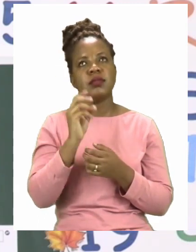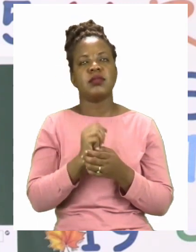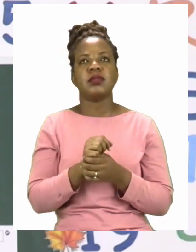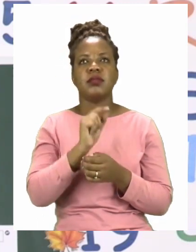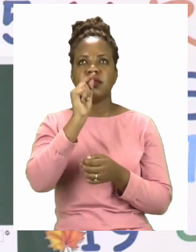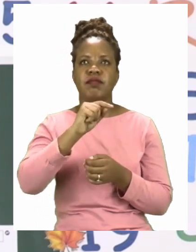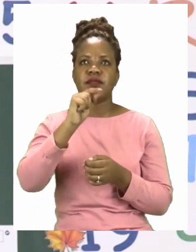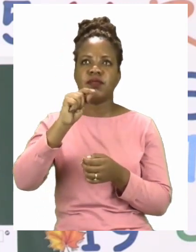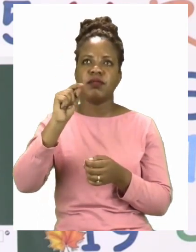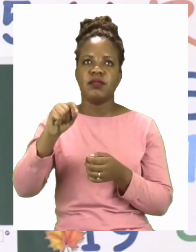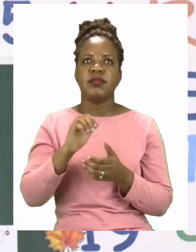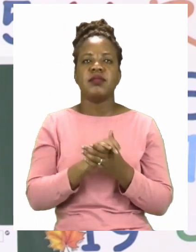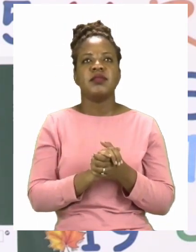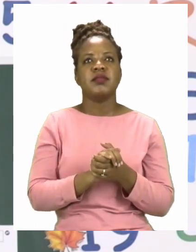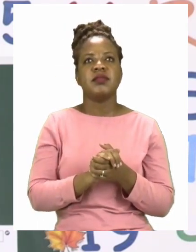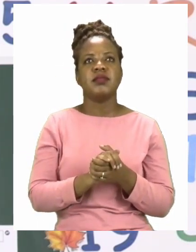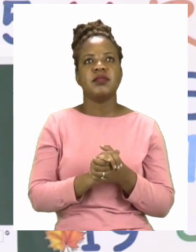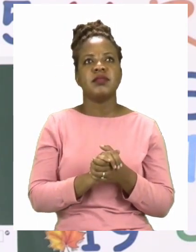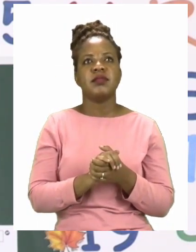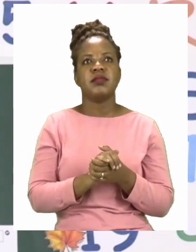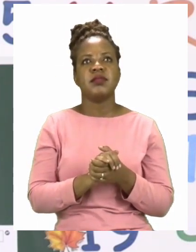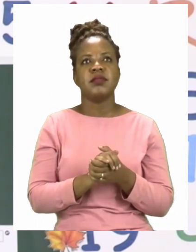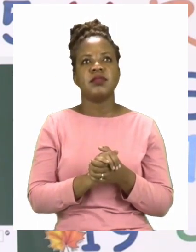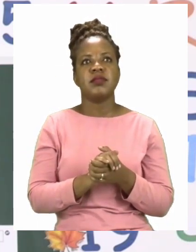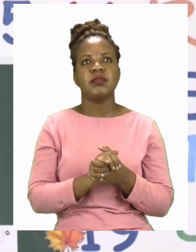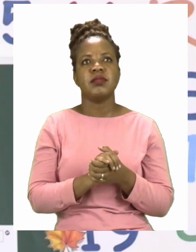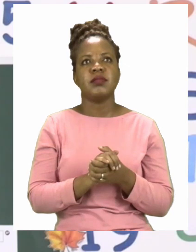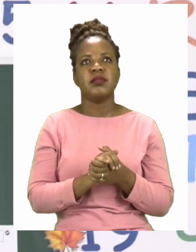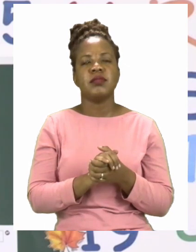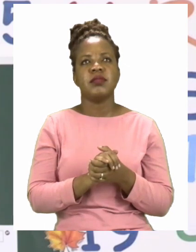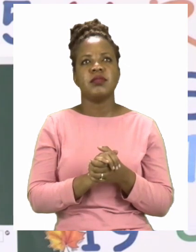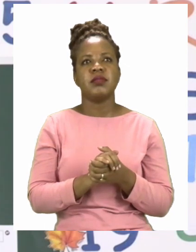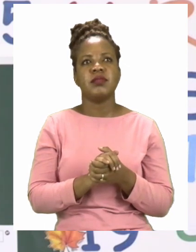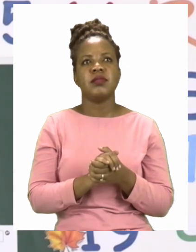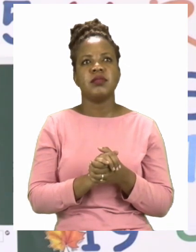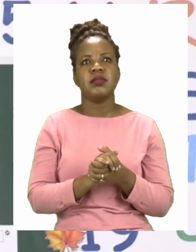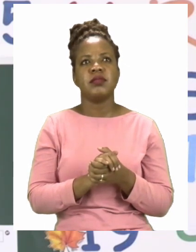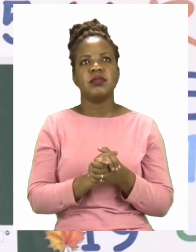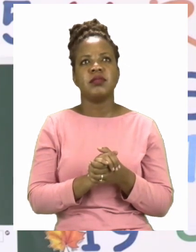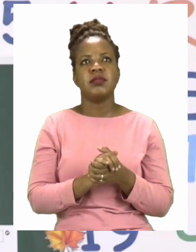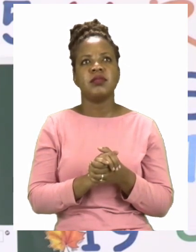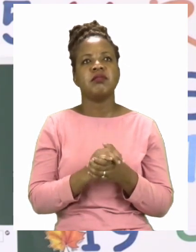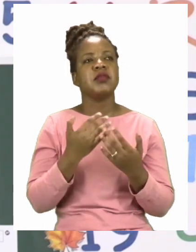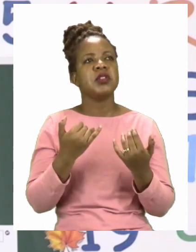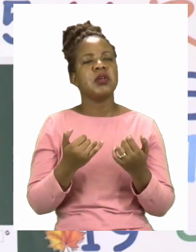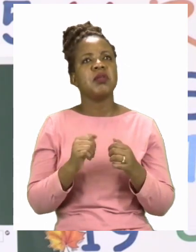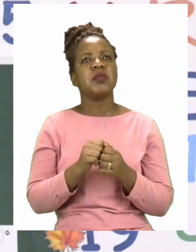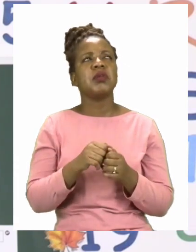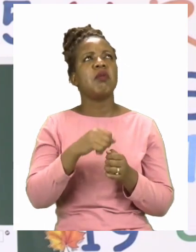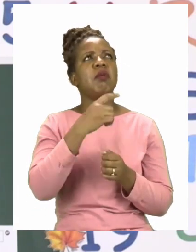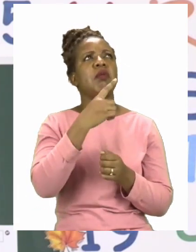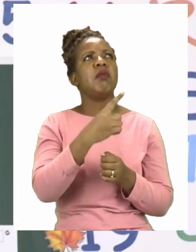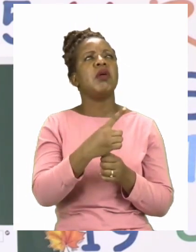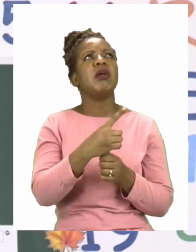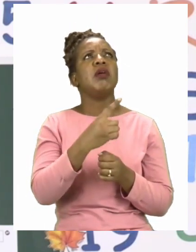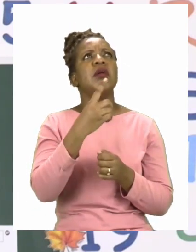And now that we have our 6 sticks, we're not just going to count all the way from 1 to 80. That will take us too